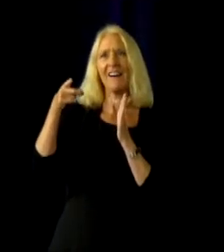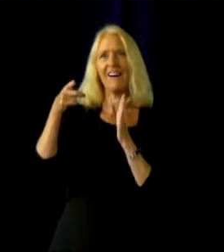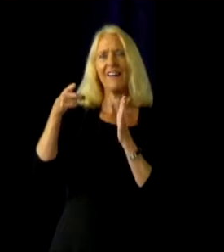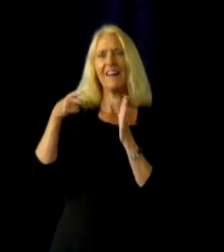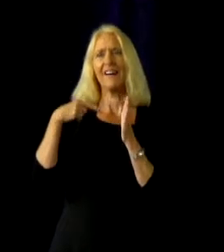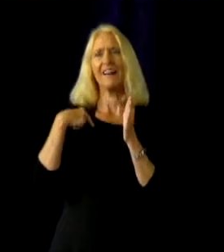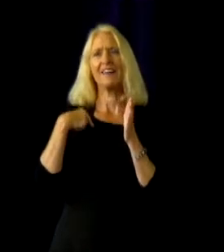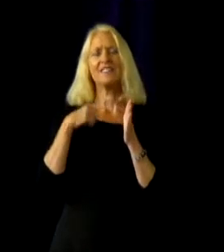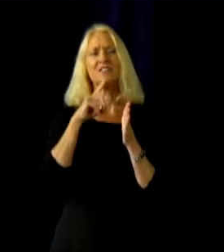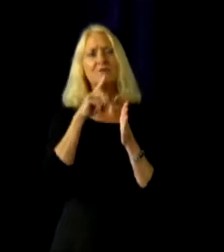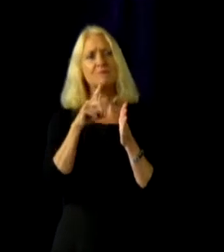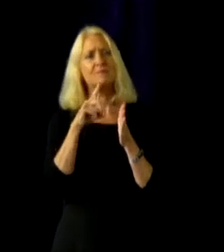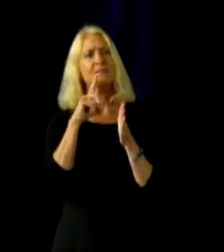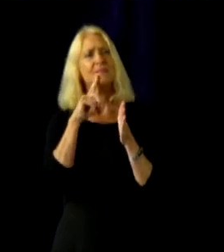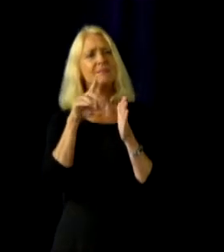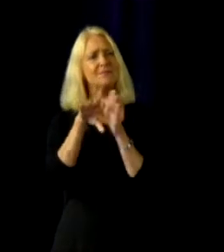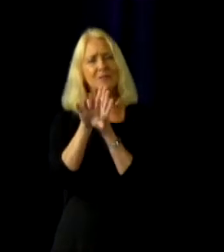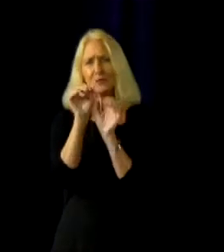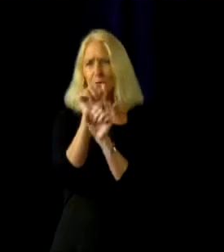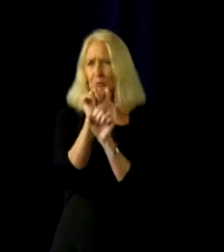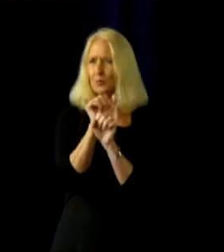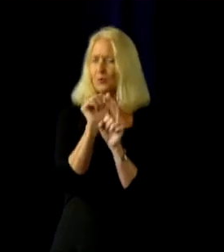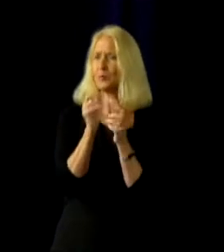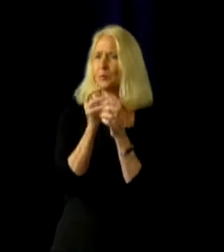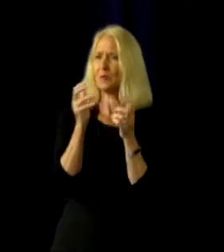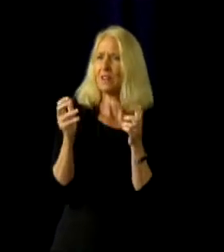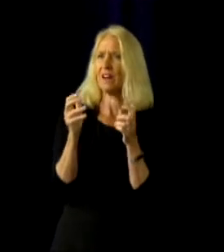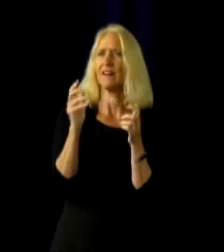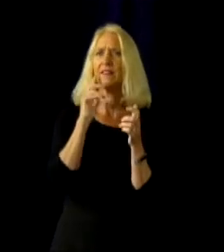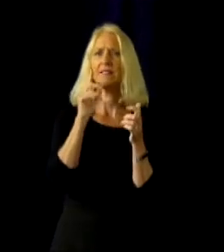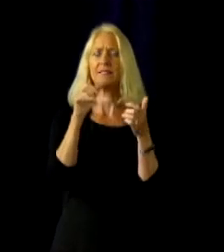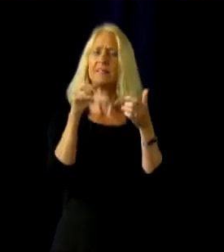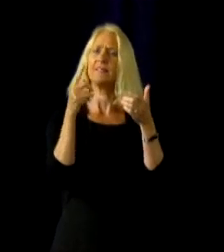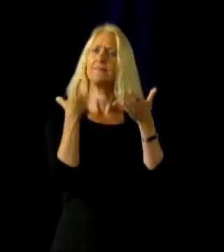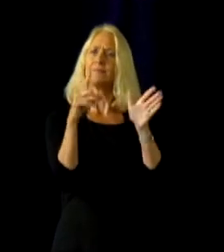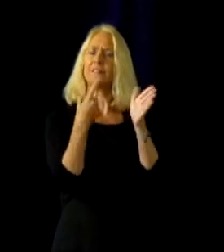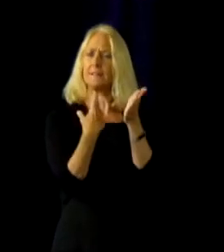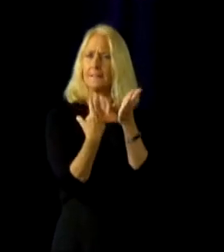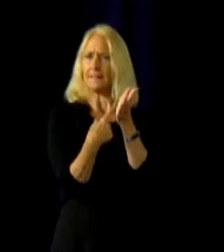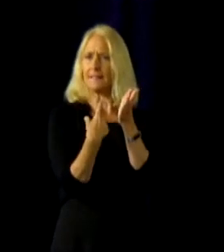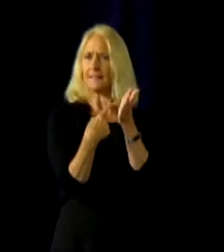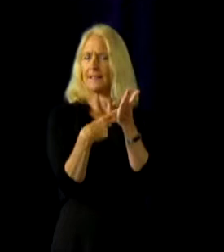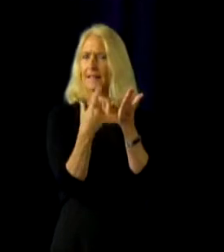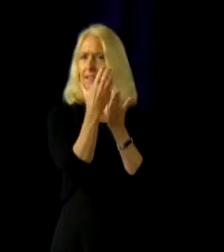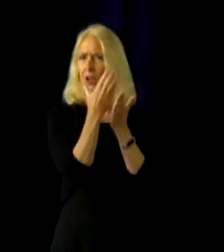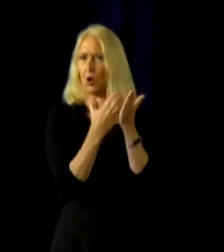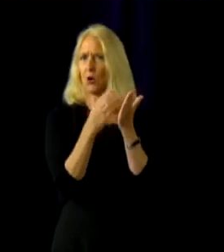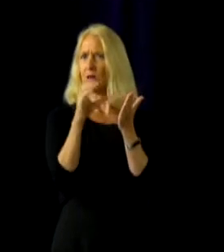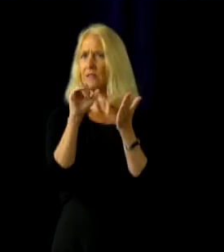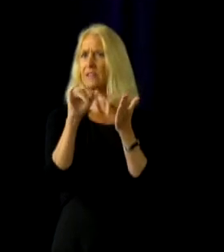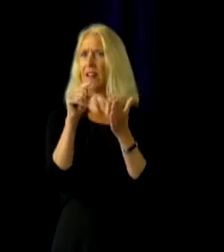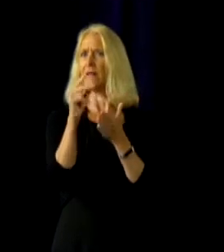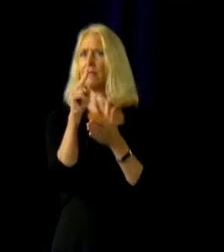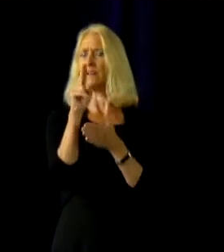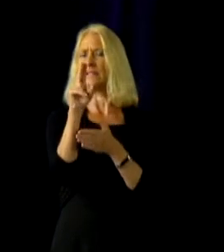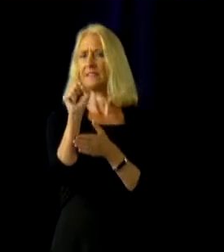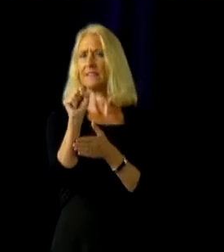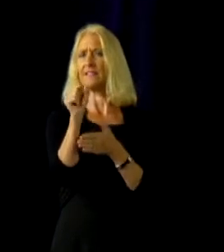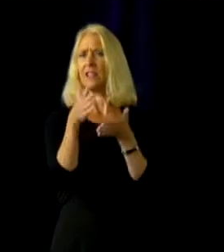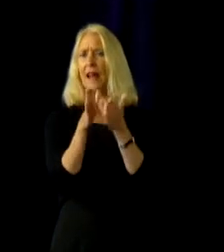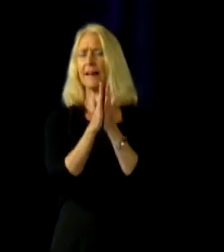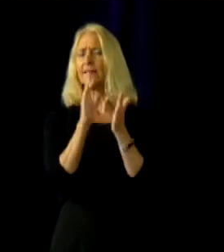our grade. So once she reviewed the course syllabus, she asked us to sign a contract. Do you